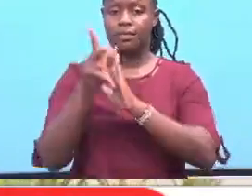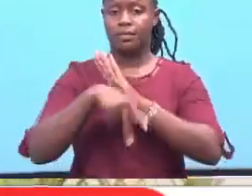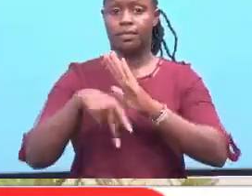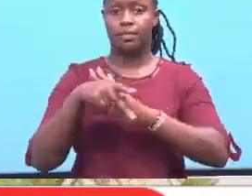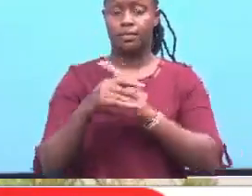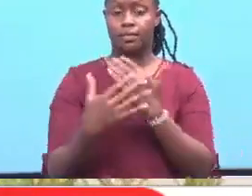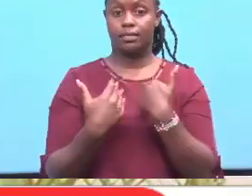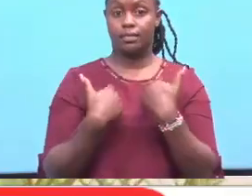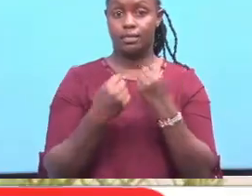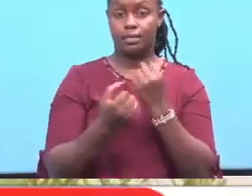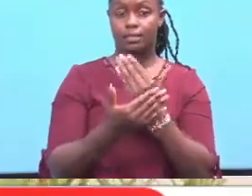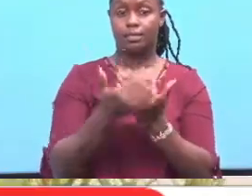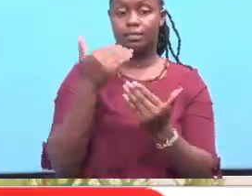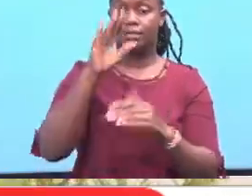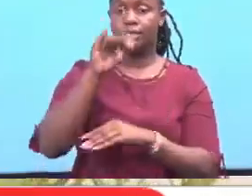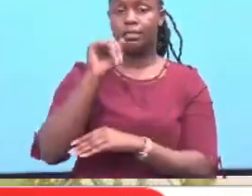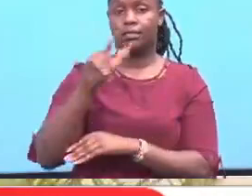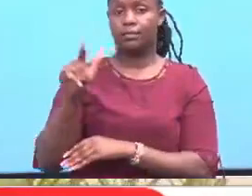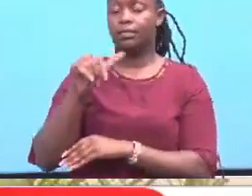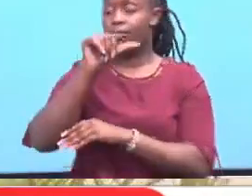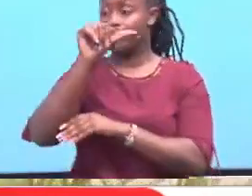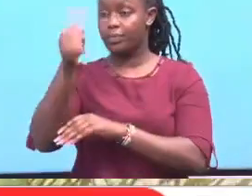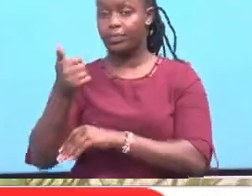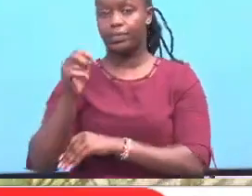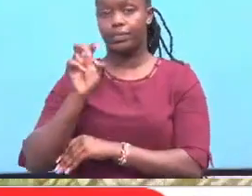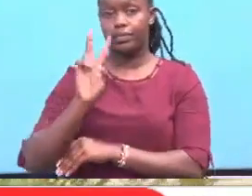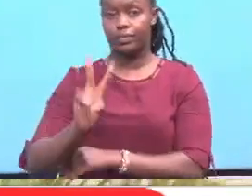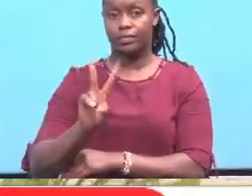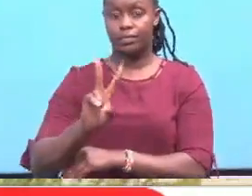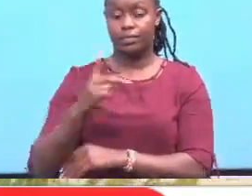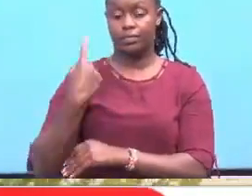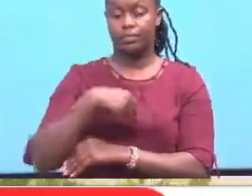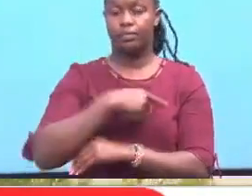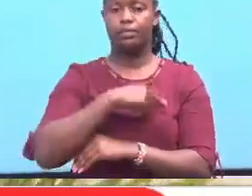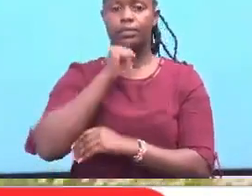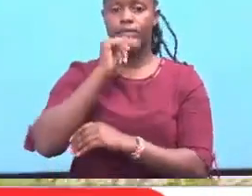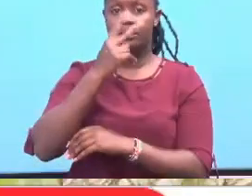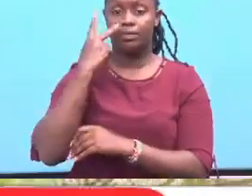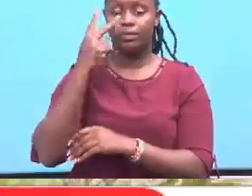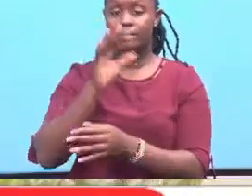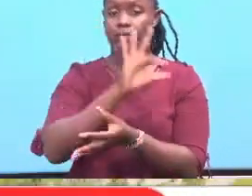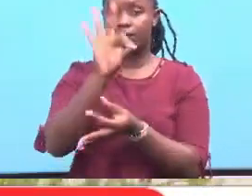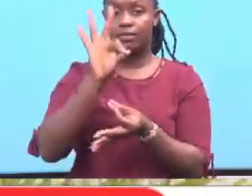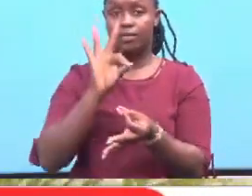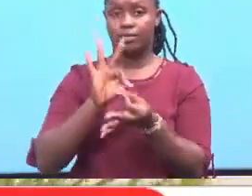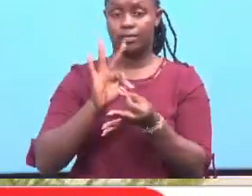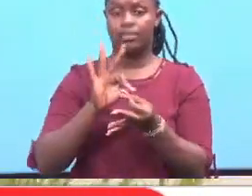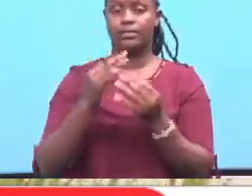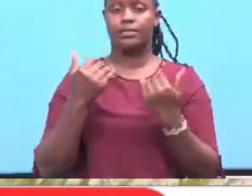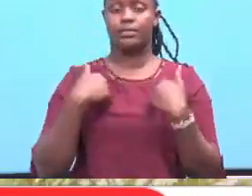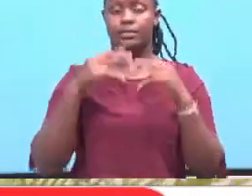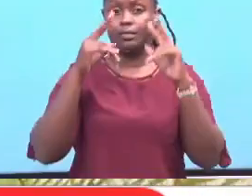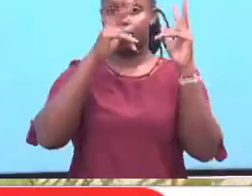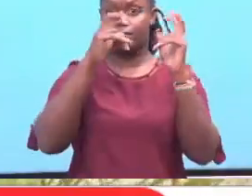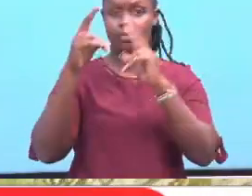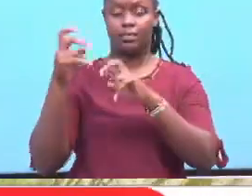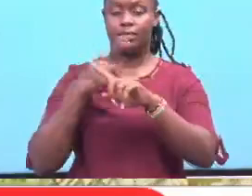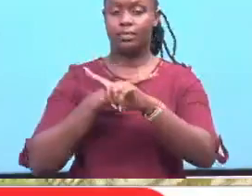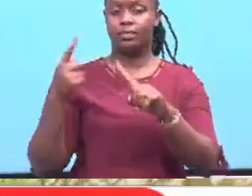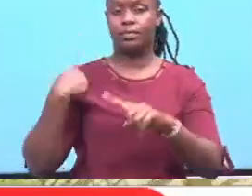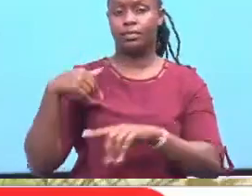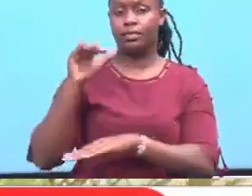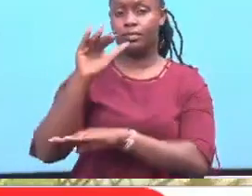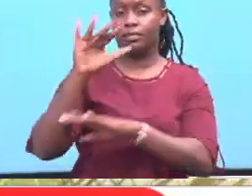Bill. The other two bills, we will not say exactly we have issues. We only ask that